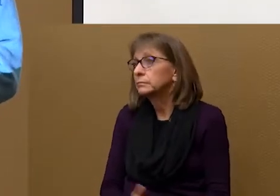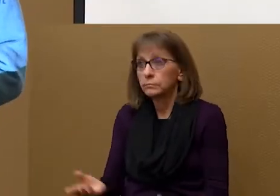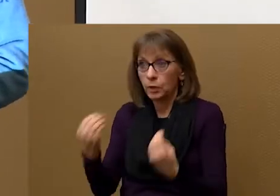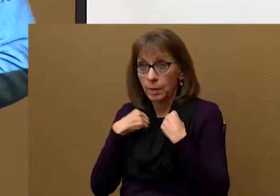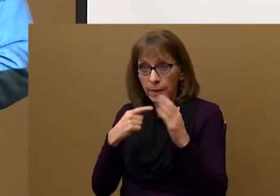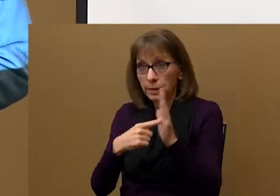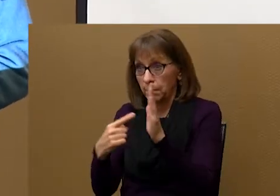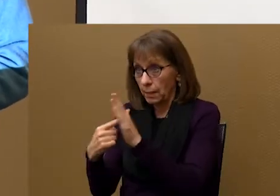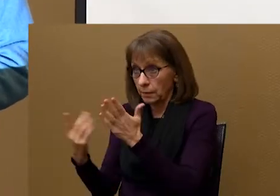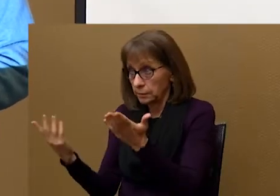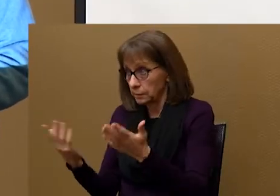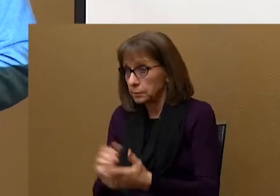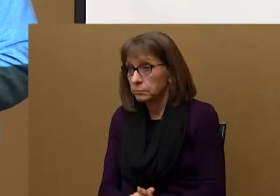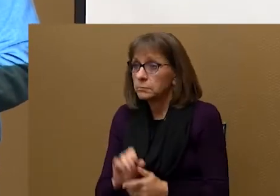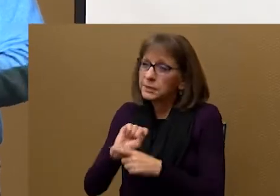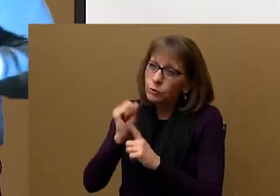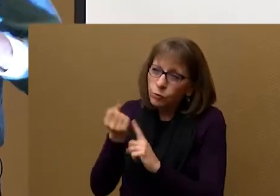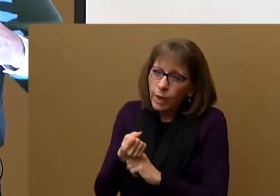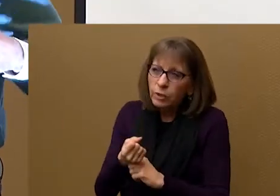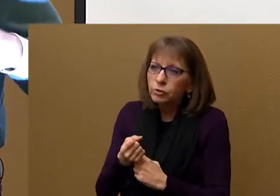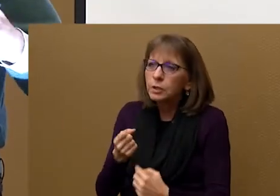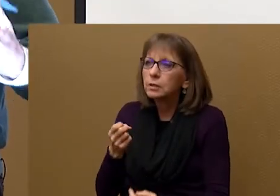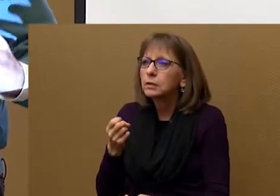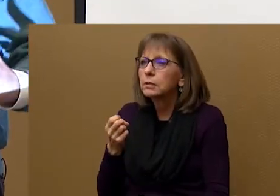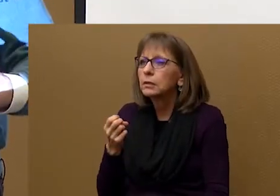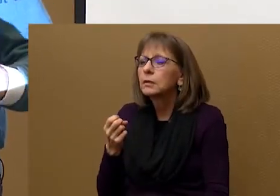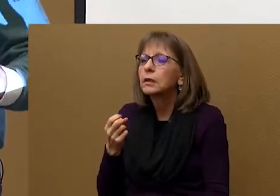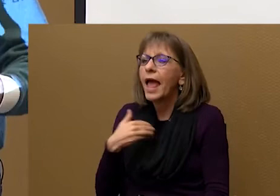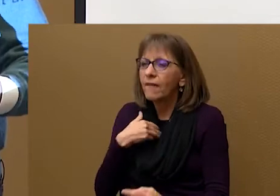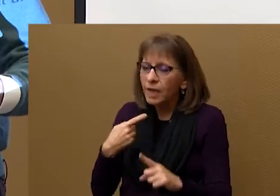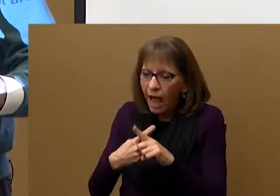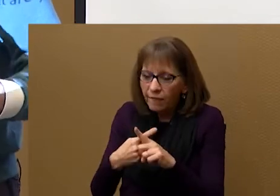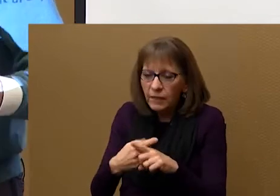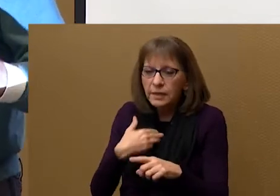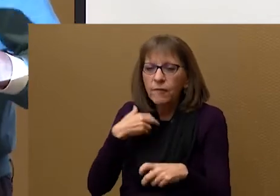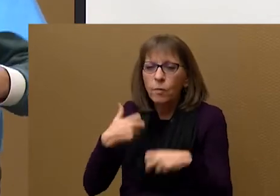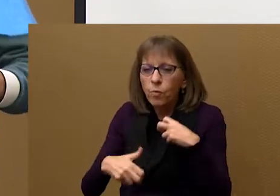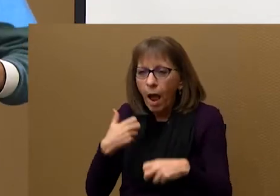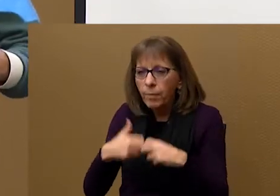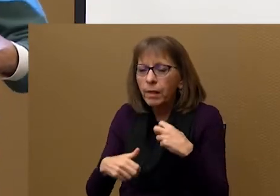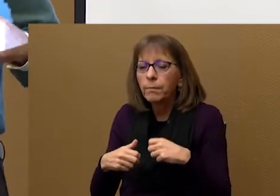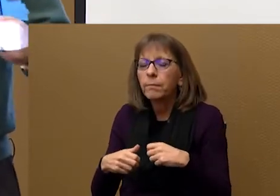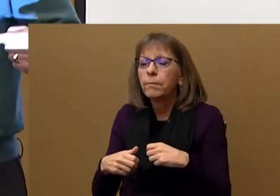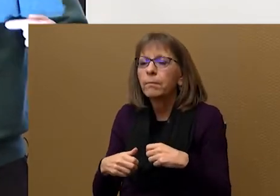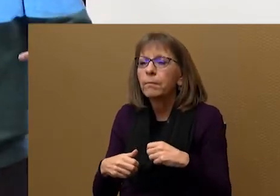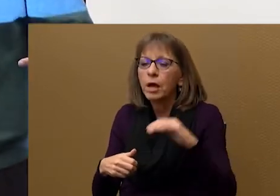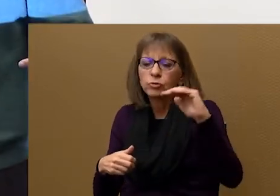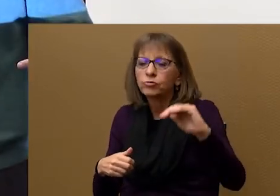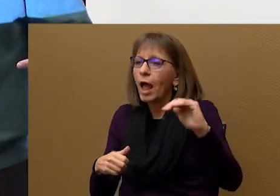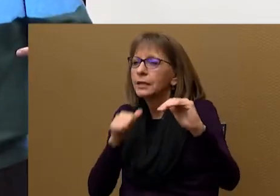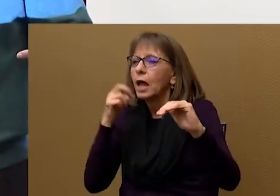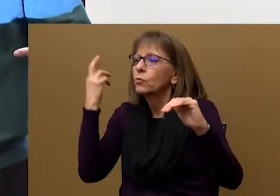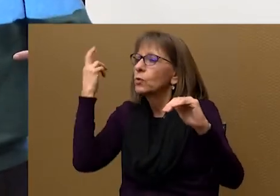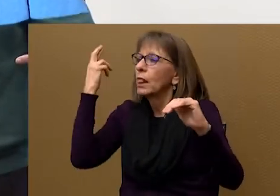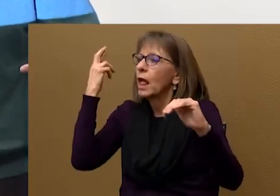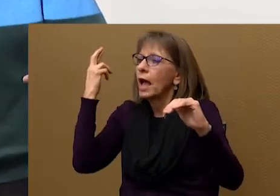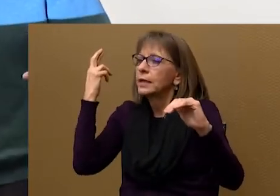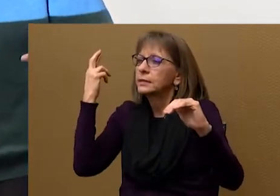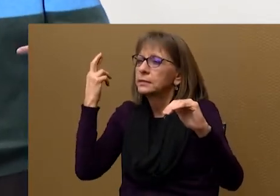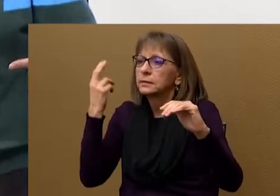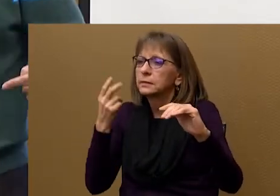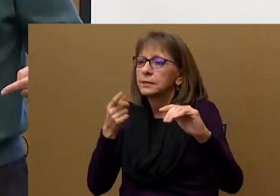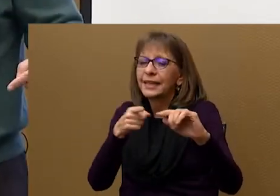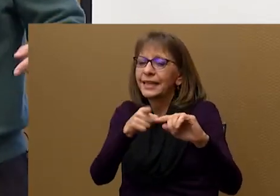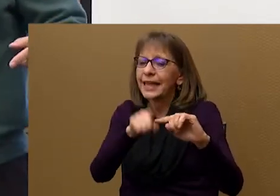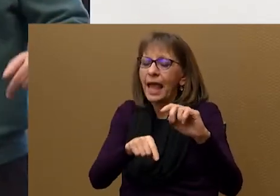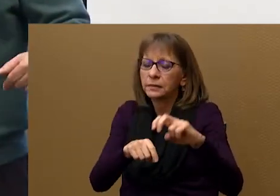some? A situation where there was a conflict, there was a problem, and the child does not realize, is not able to step